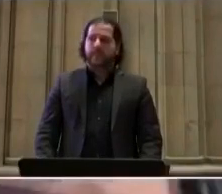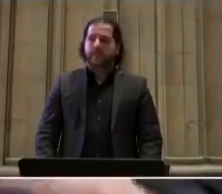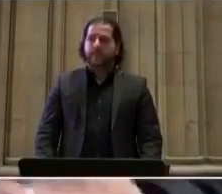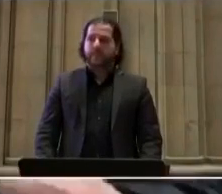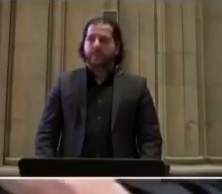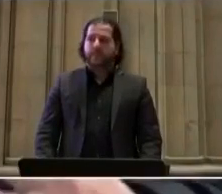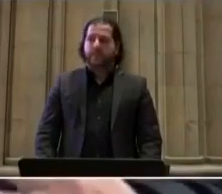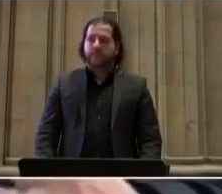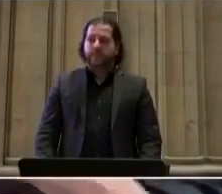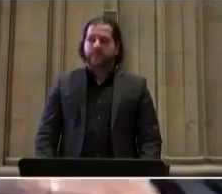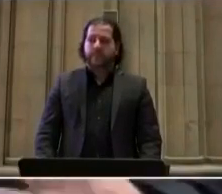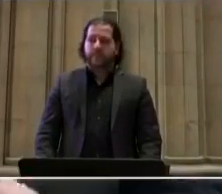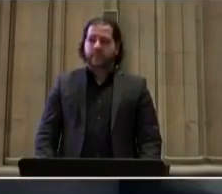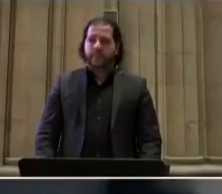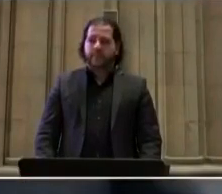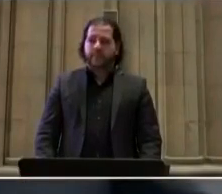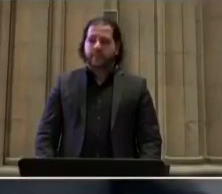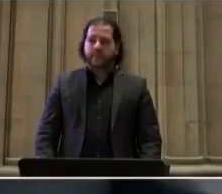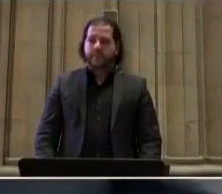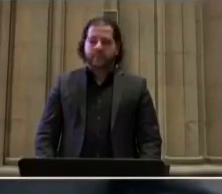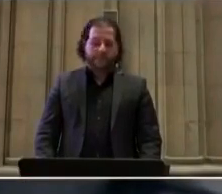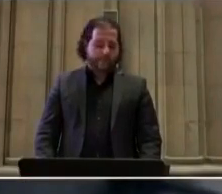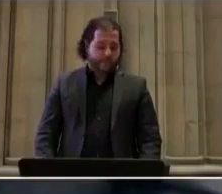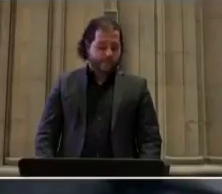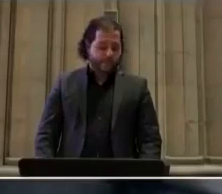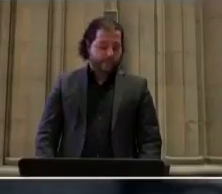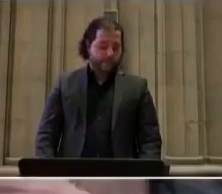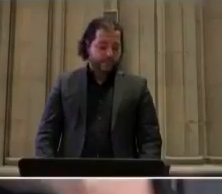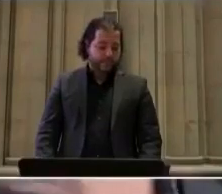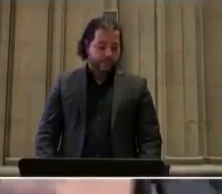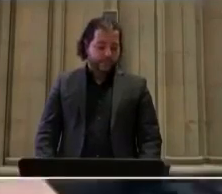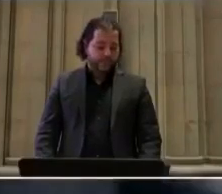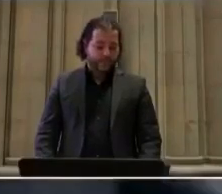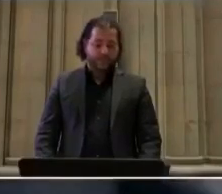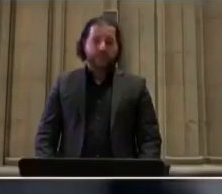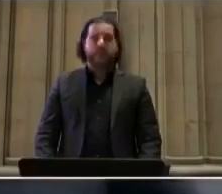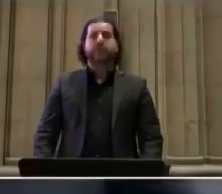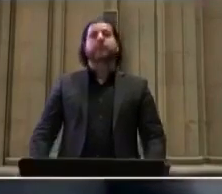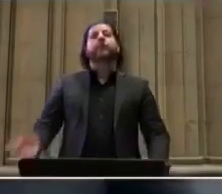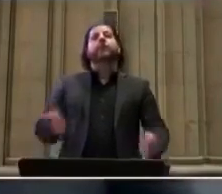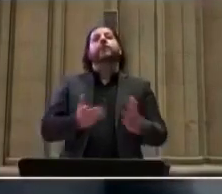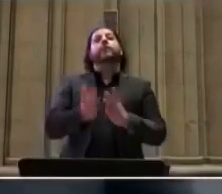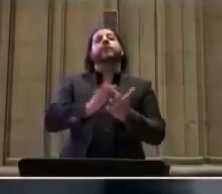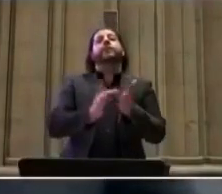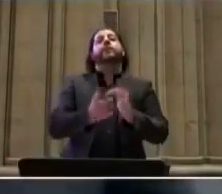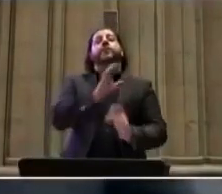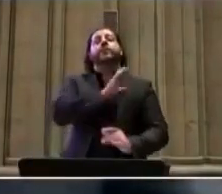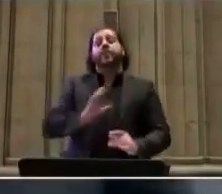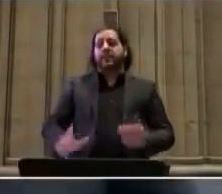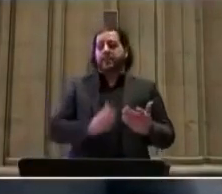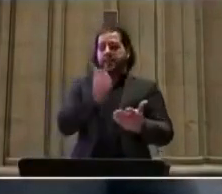Niye benache kodo tsudizen behas zitole. Jesus Christ. Amen.